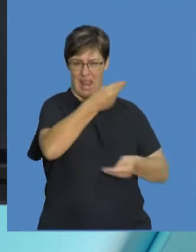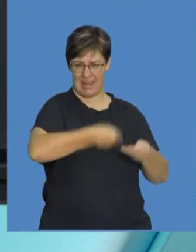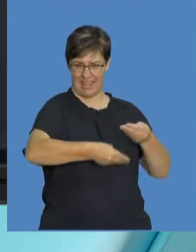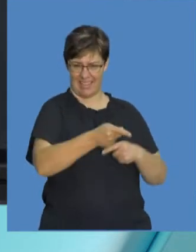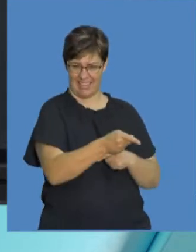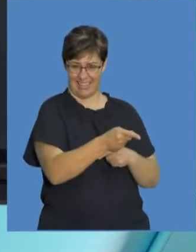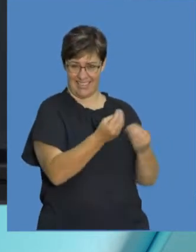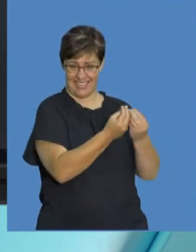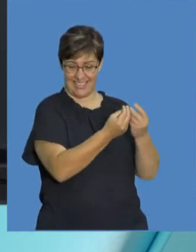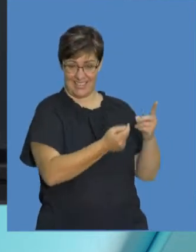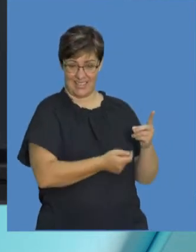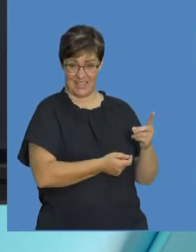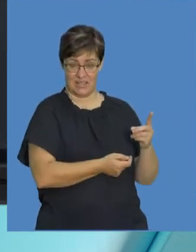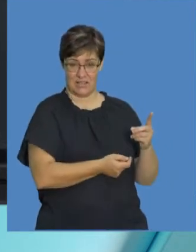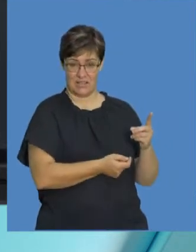trading concern.